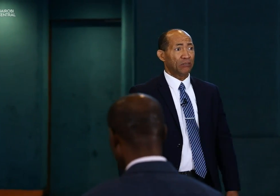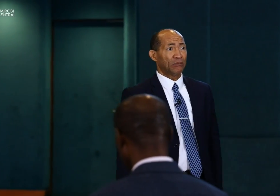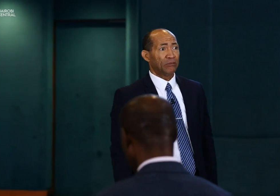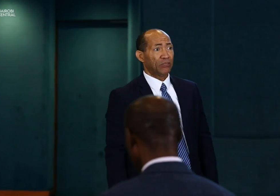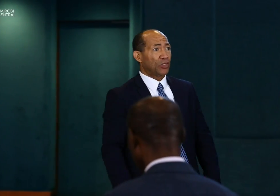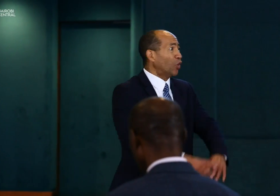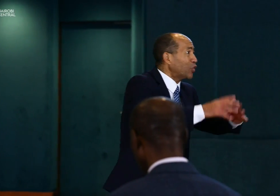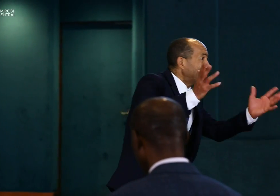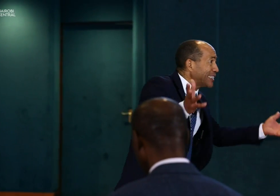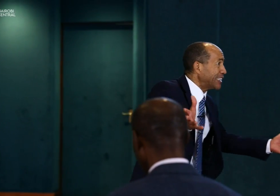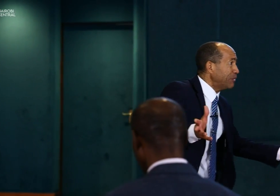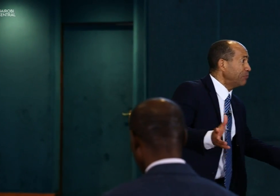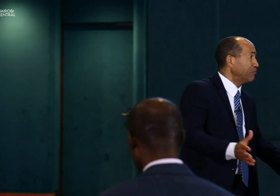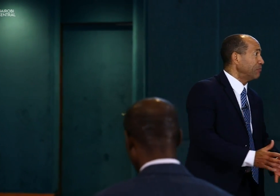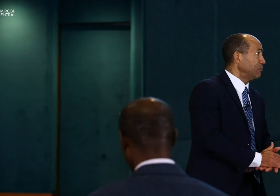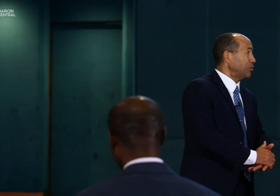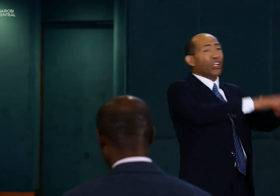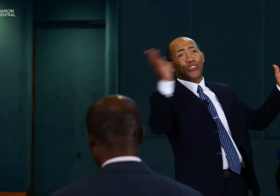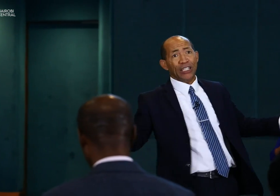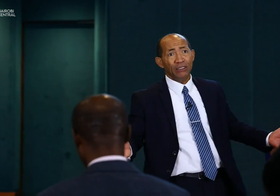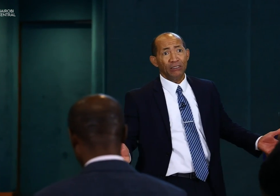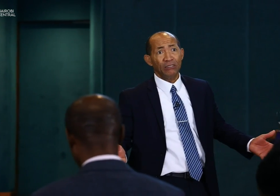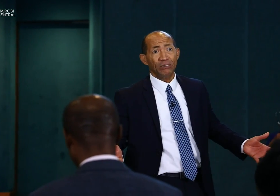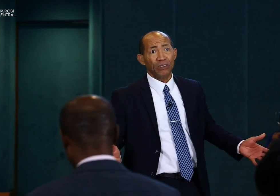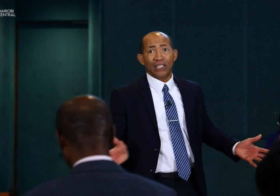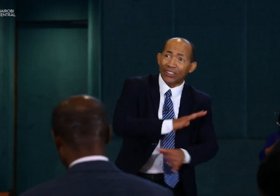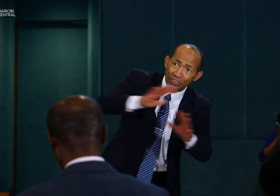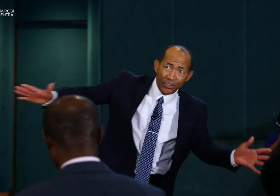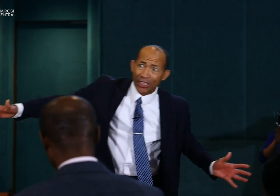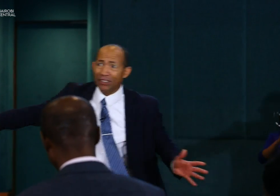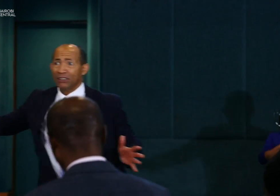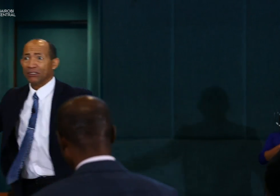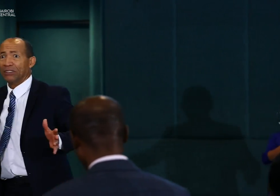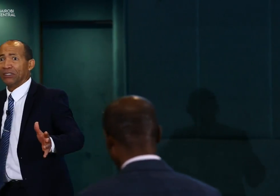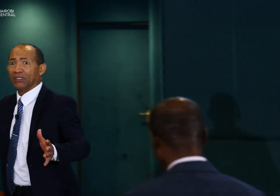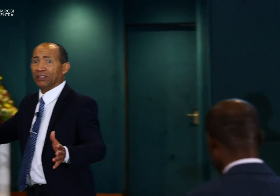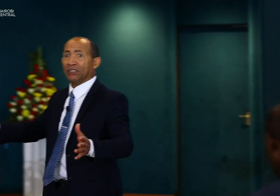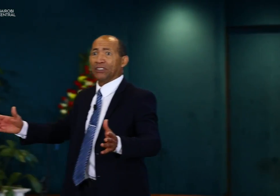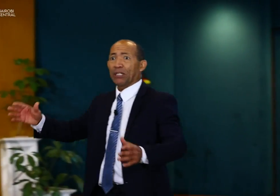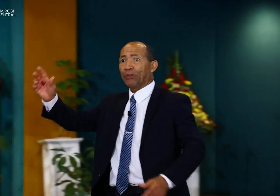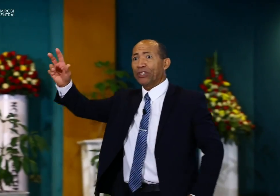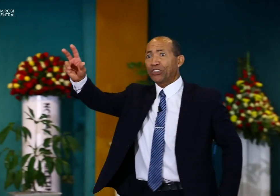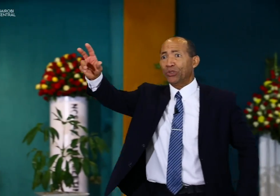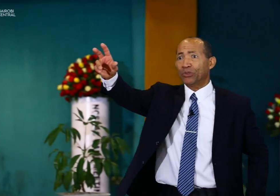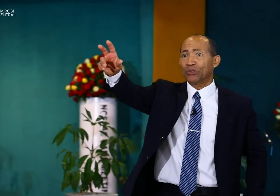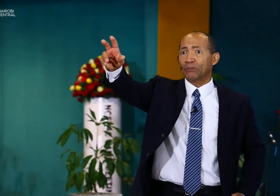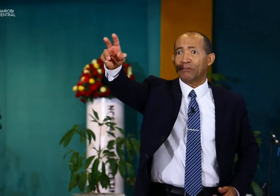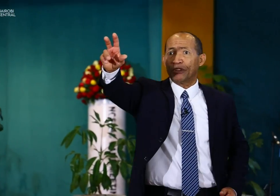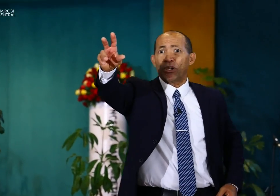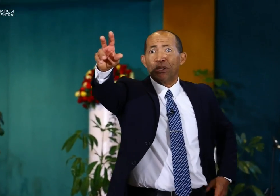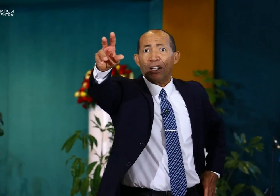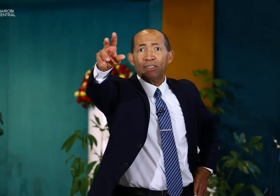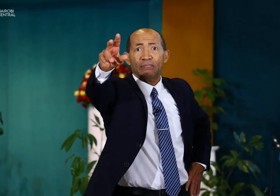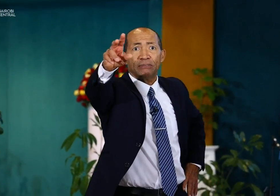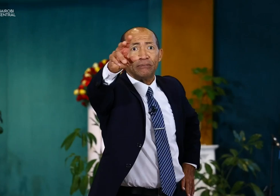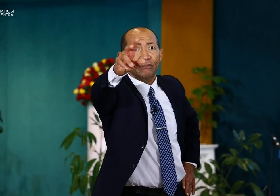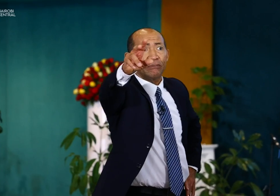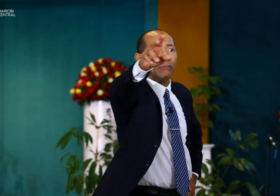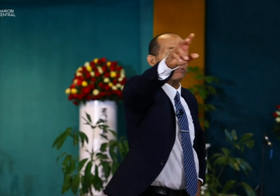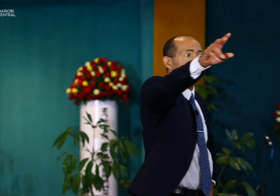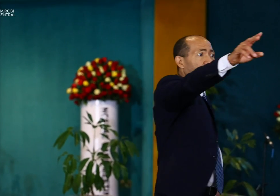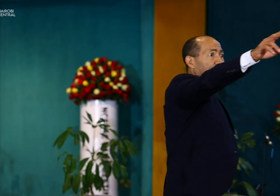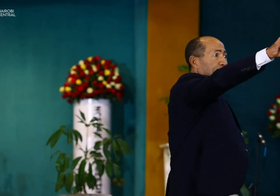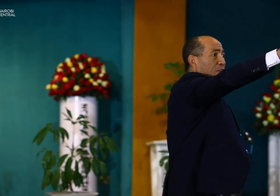outfighting, no criticism, nothing. Let nothing separate you from God.